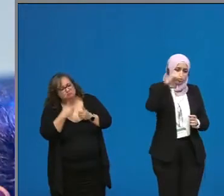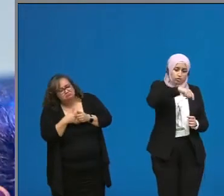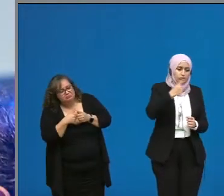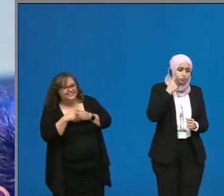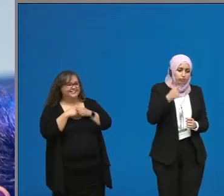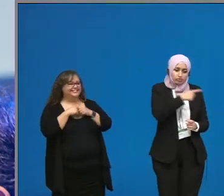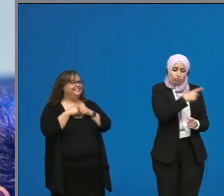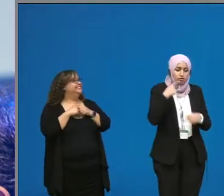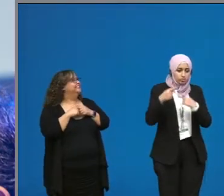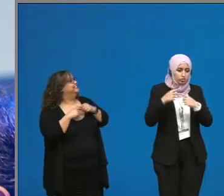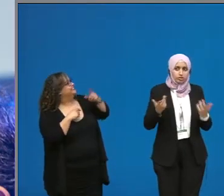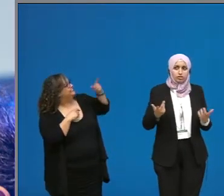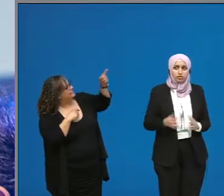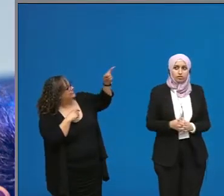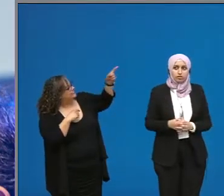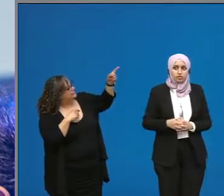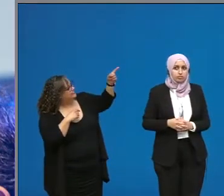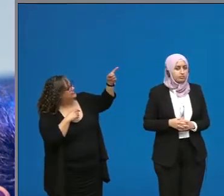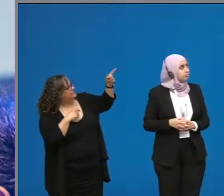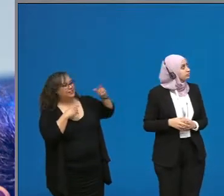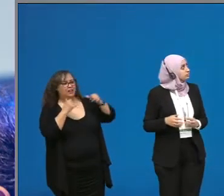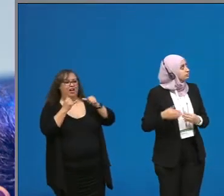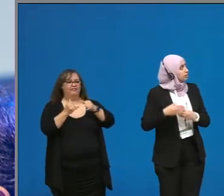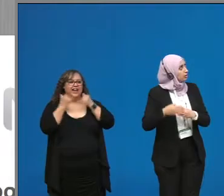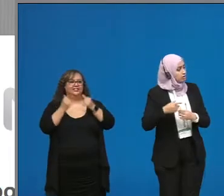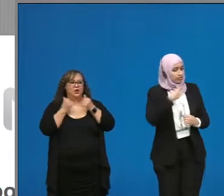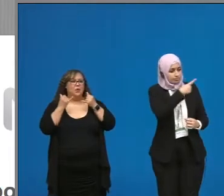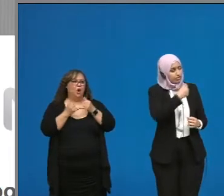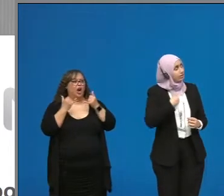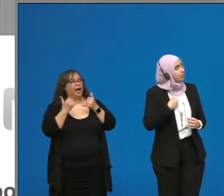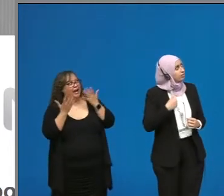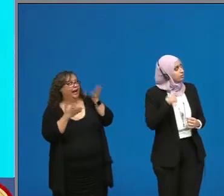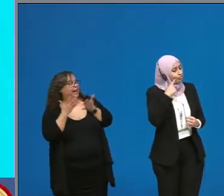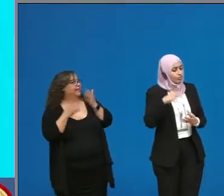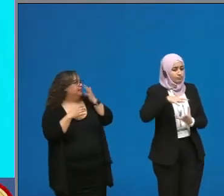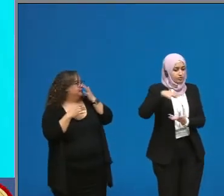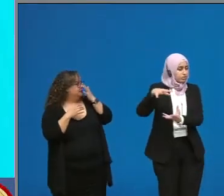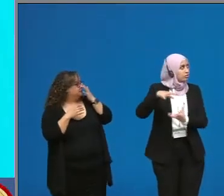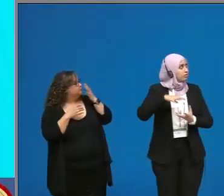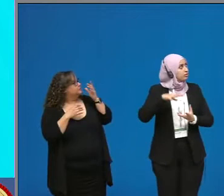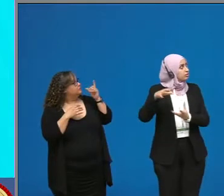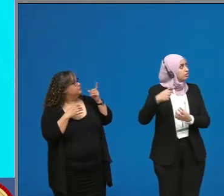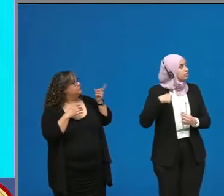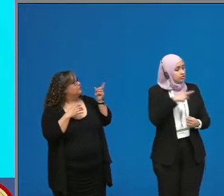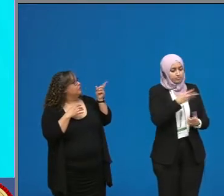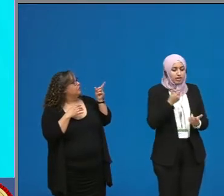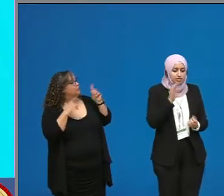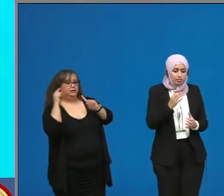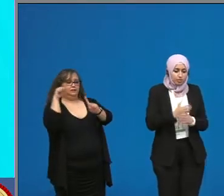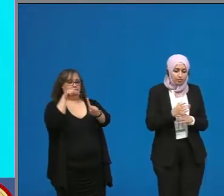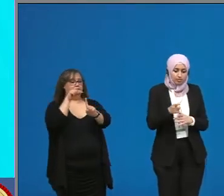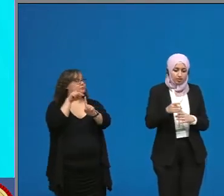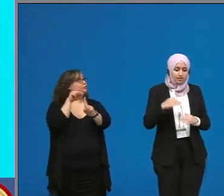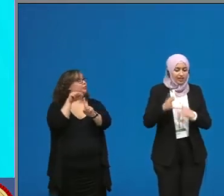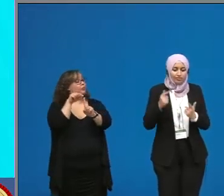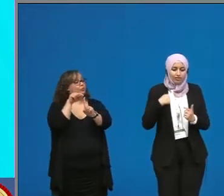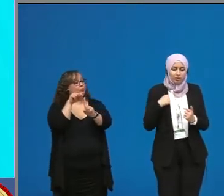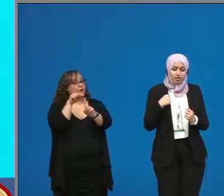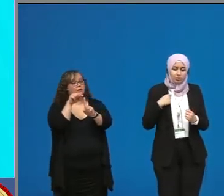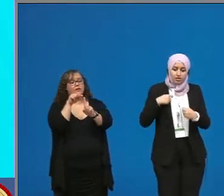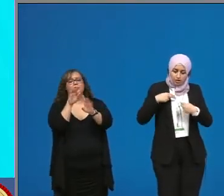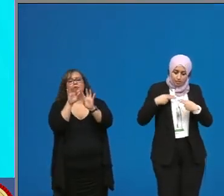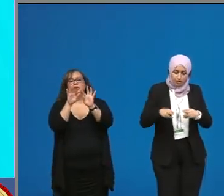Lastly, this is me getting fancy awards and stuff for this technology. I just want to end by saying how